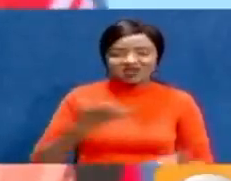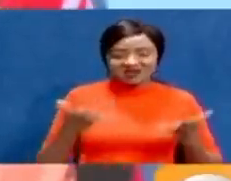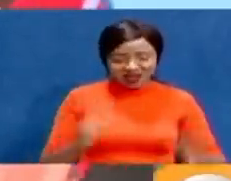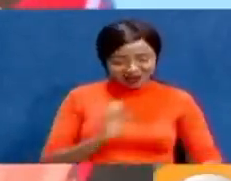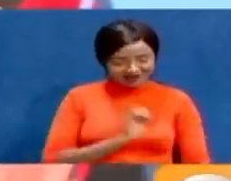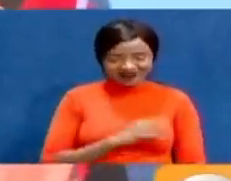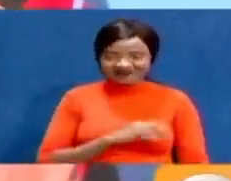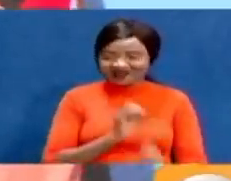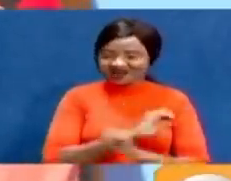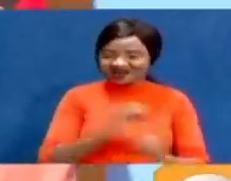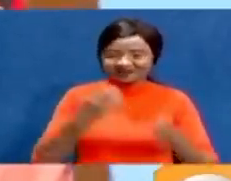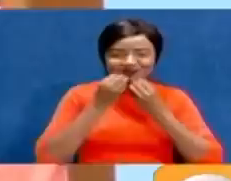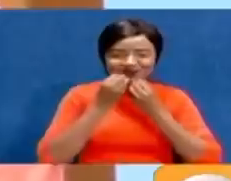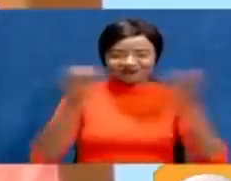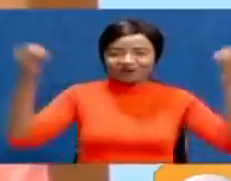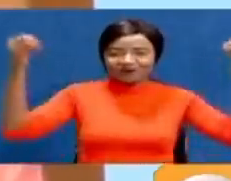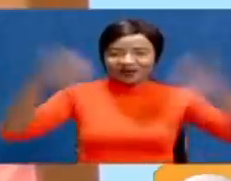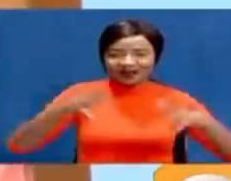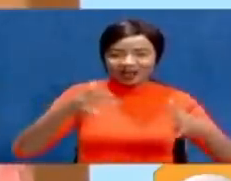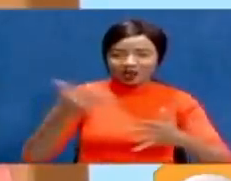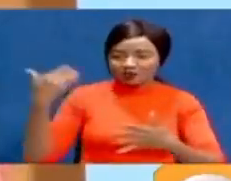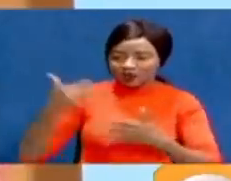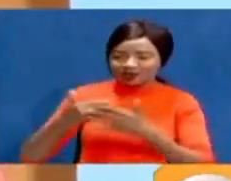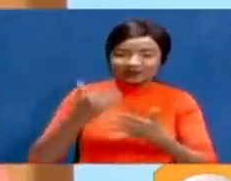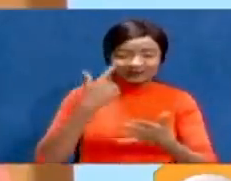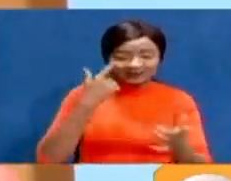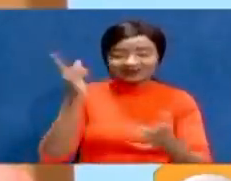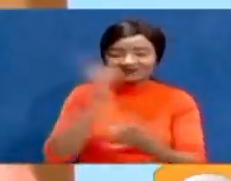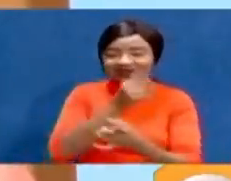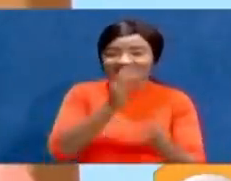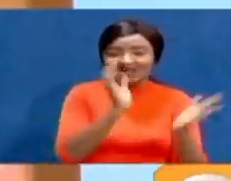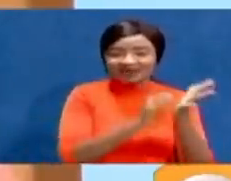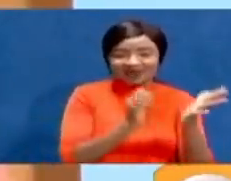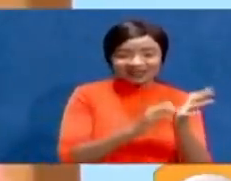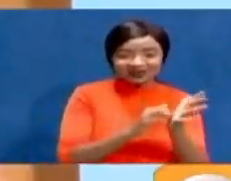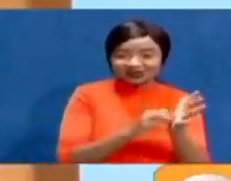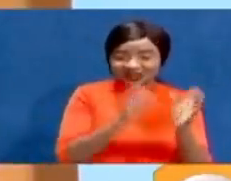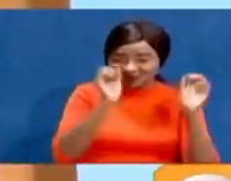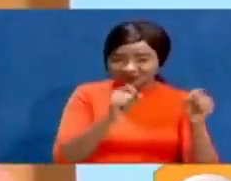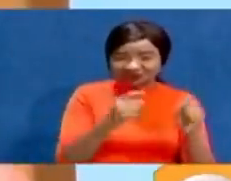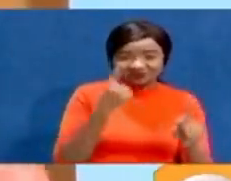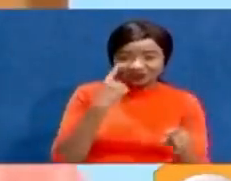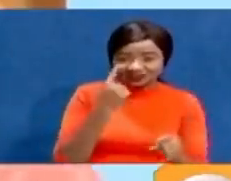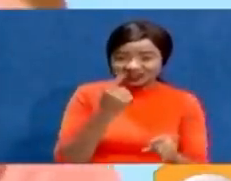fear of contradiction that what we have seen in Machakos we would never have seen